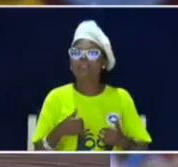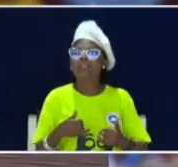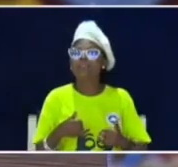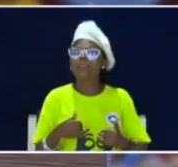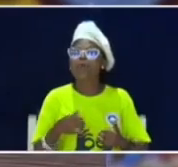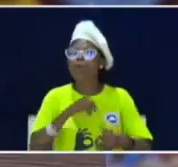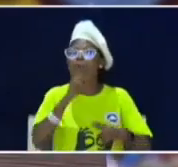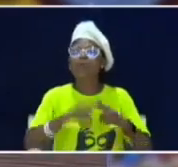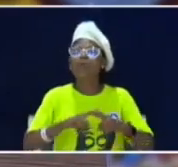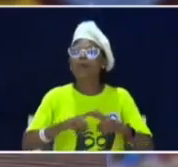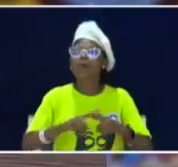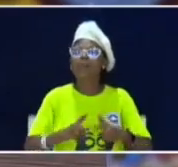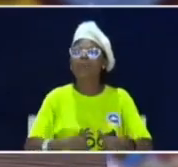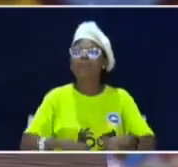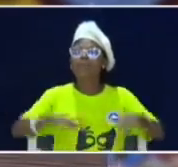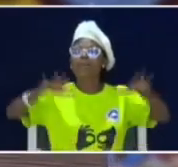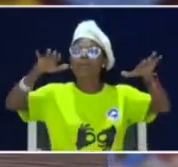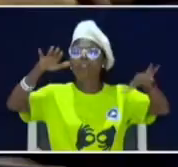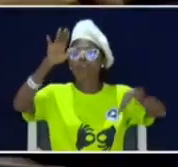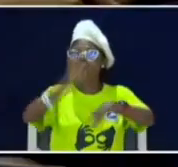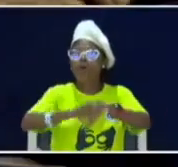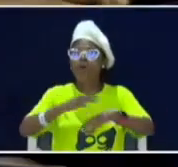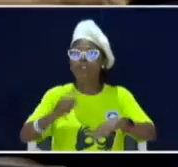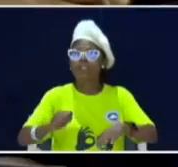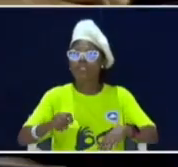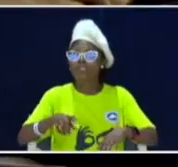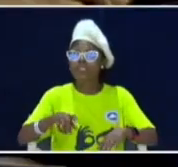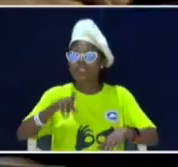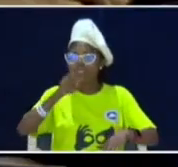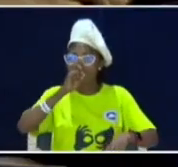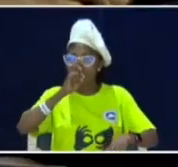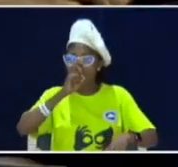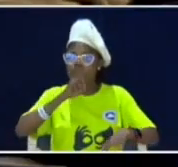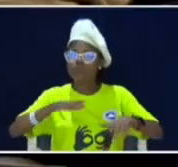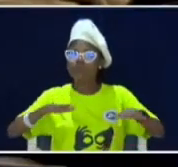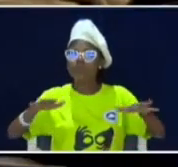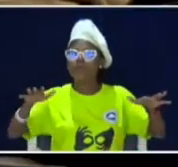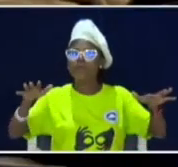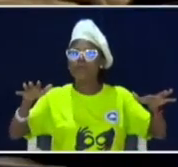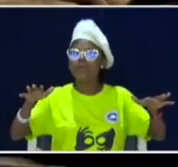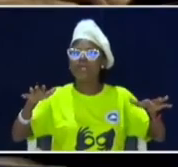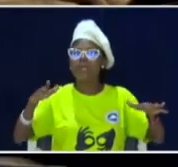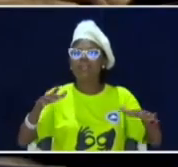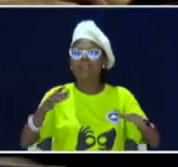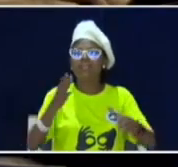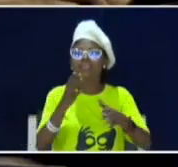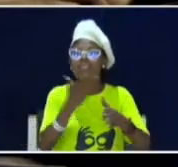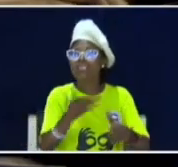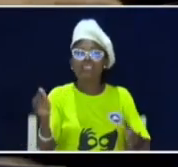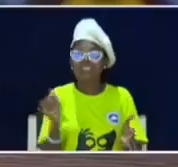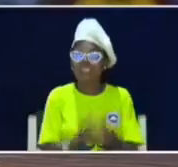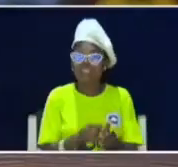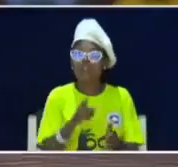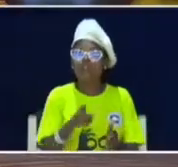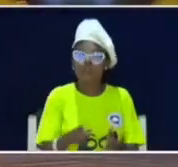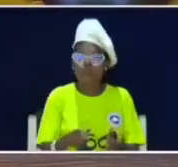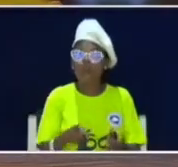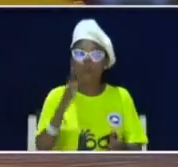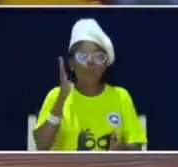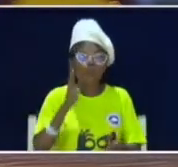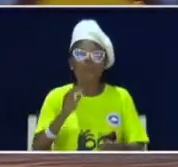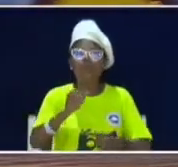the eagle's wings, things that takes men like 10 years can take you just 10